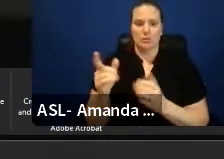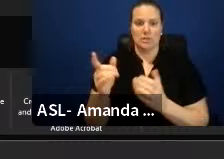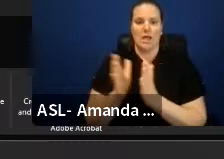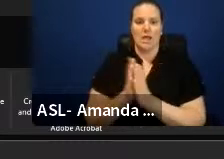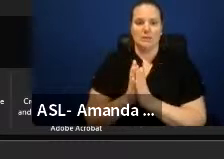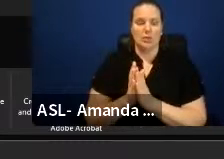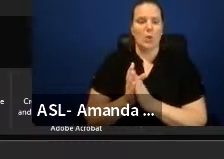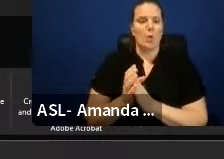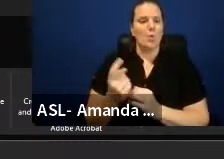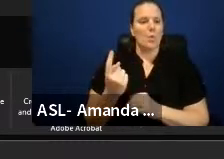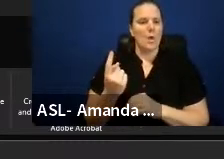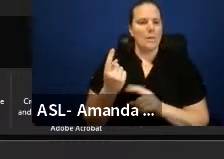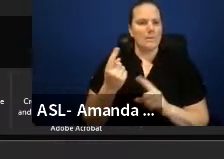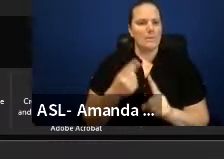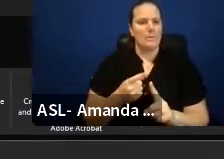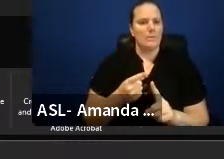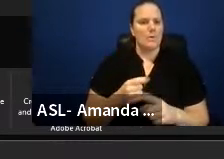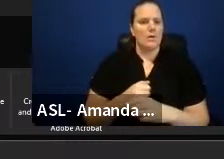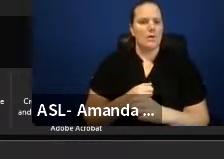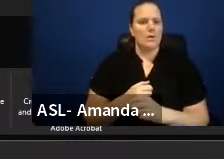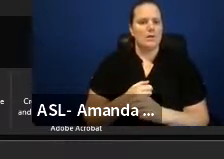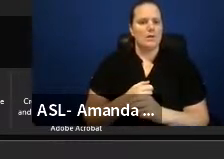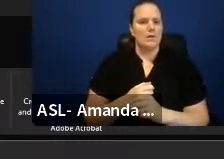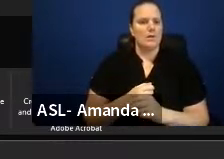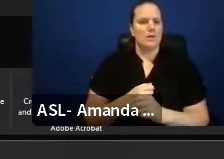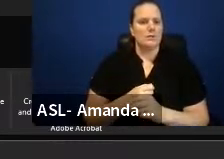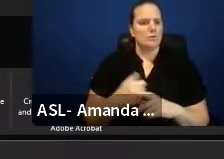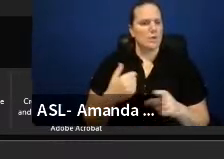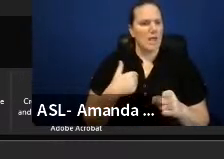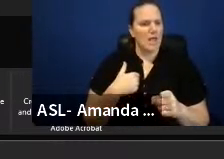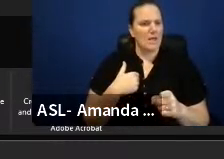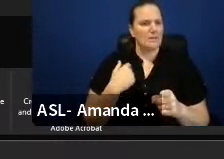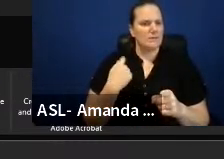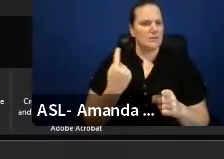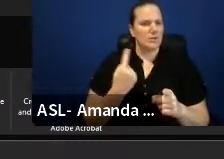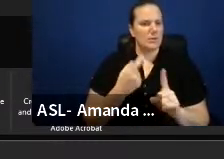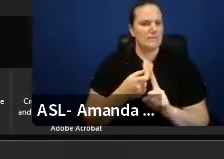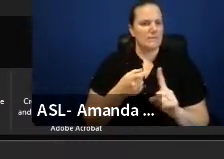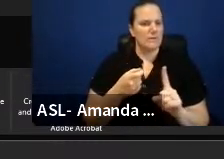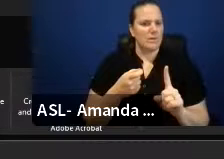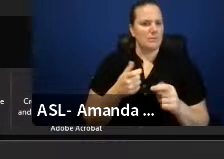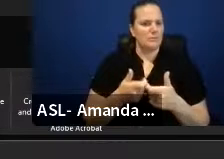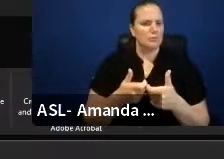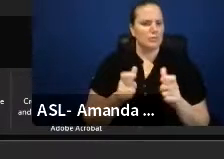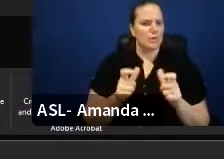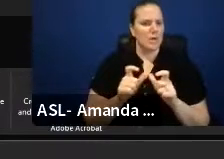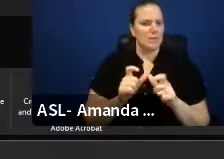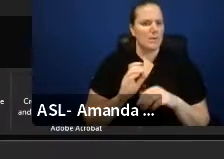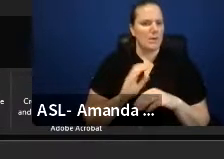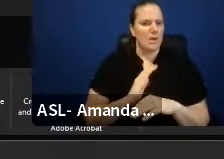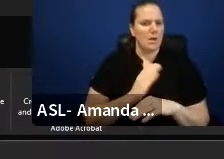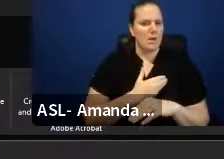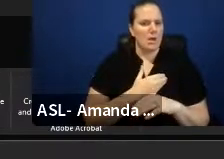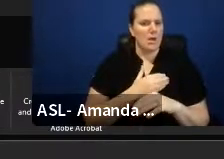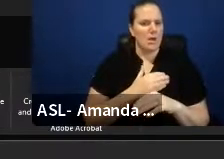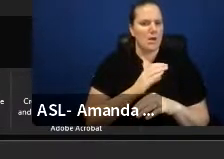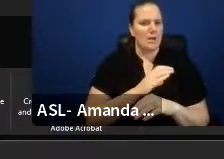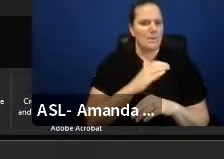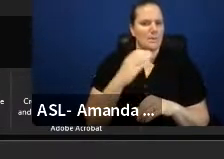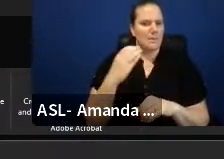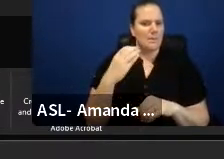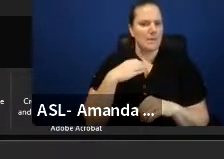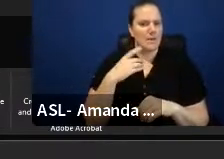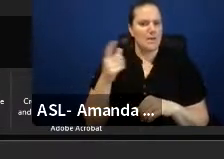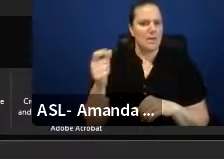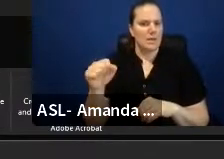At one point, did we have someone from the tribe Yes. on our committee? Steve is on